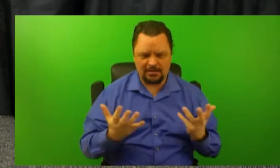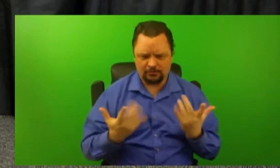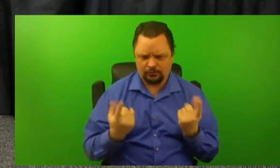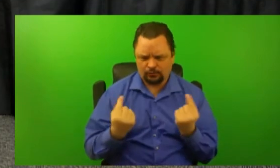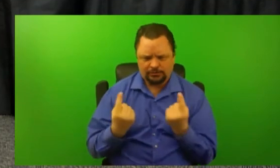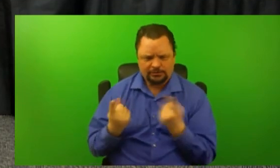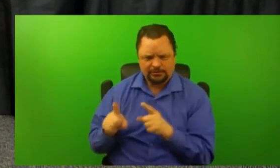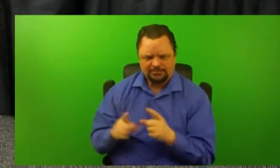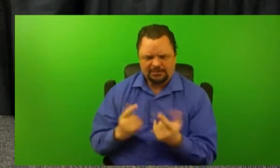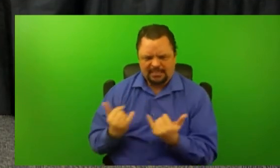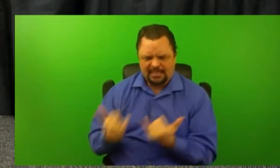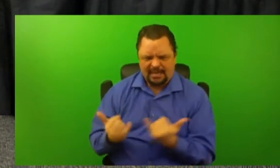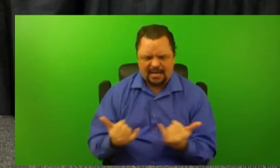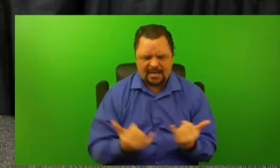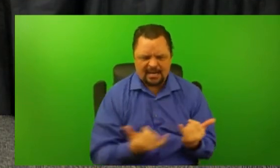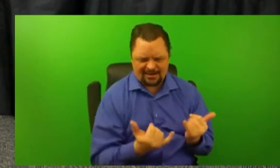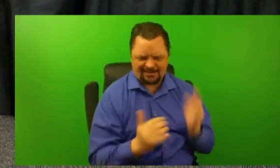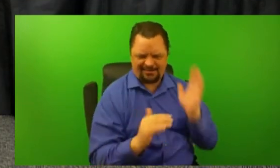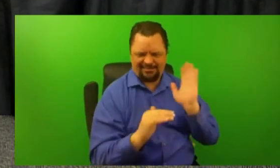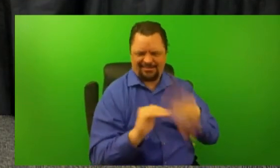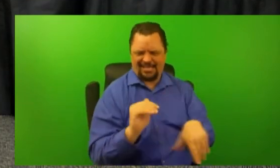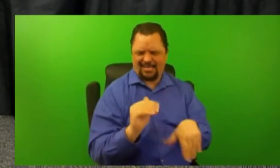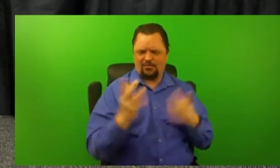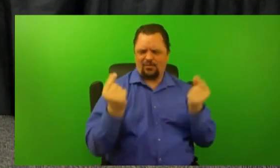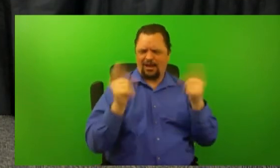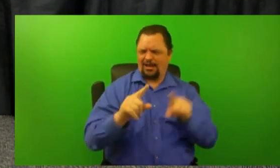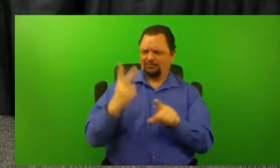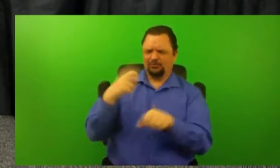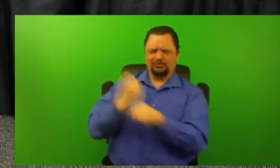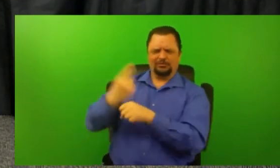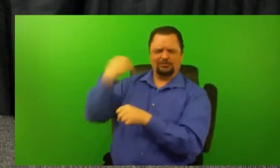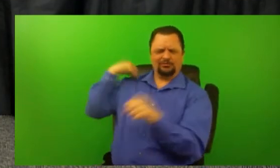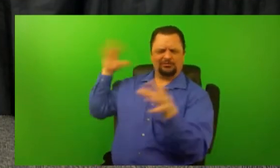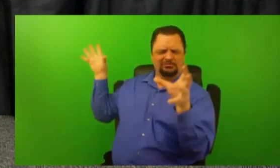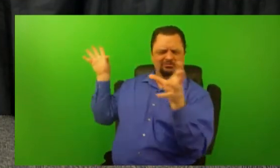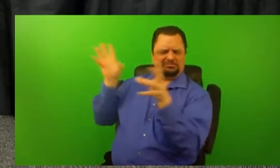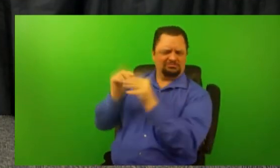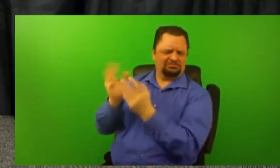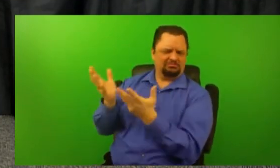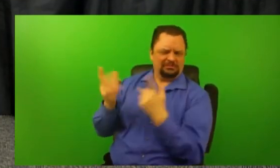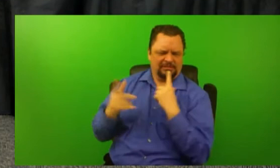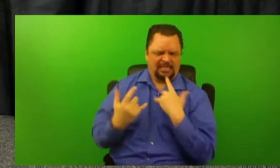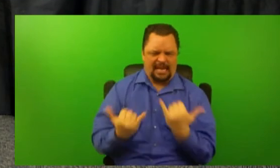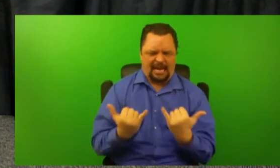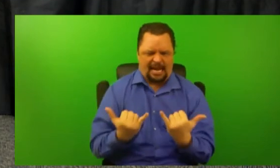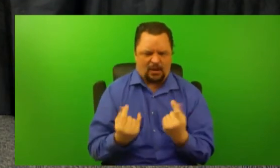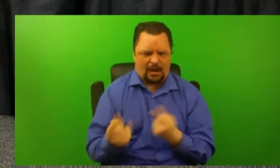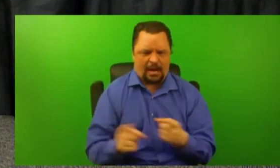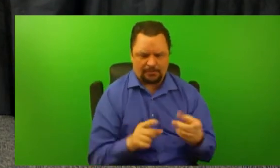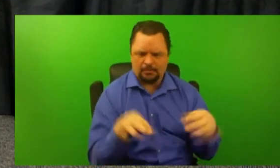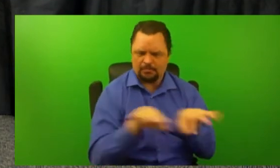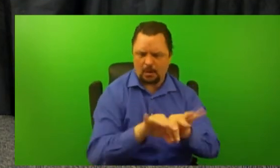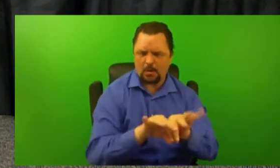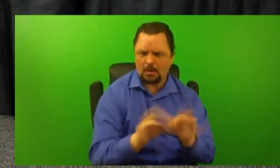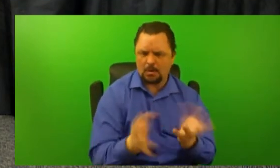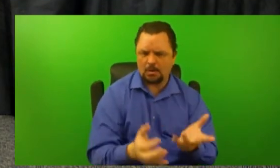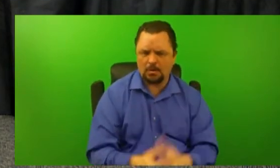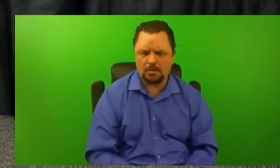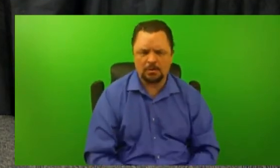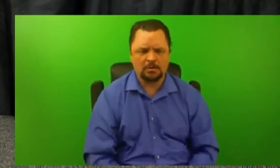Specifically, as was said, before immunization and before infection that